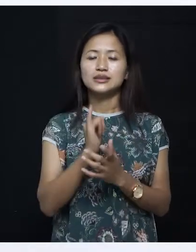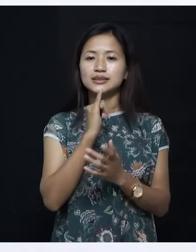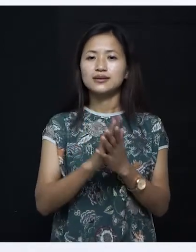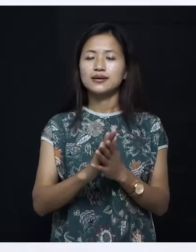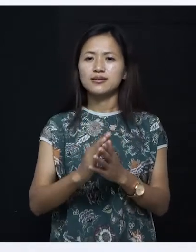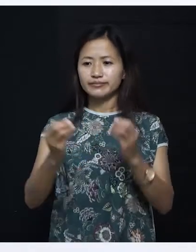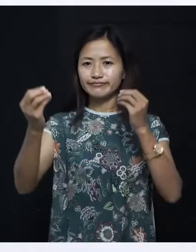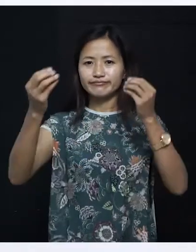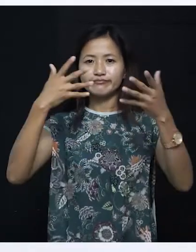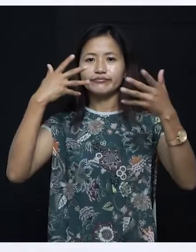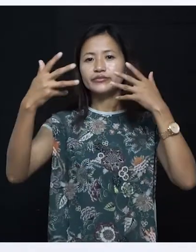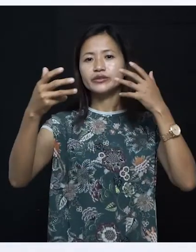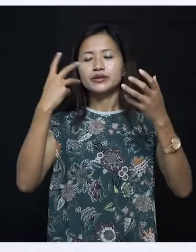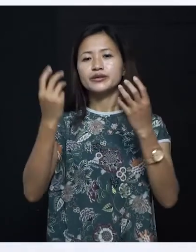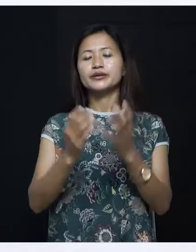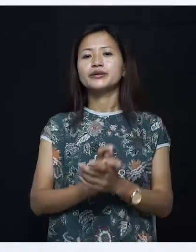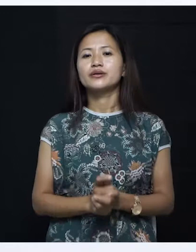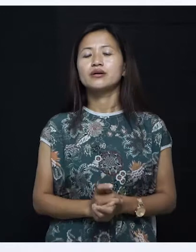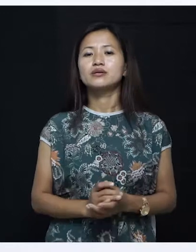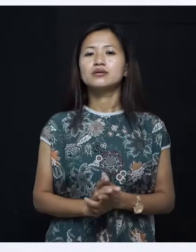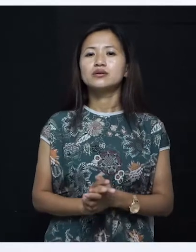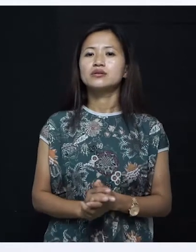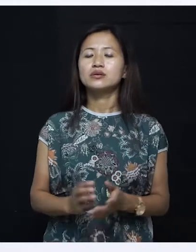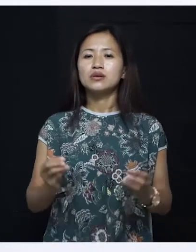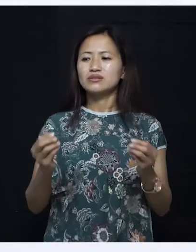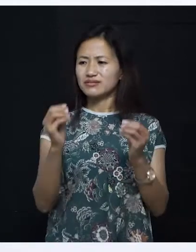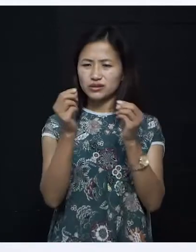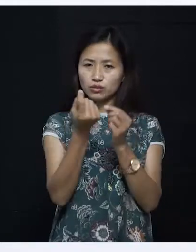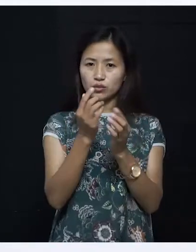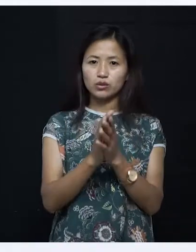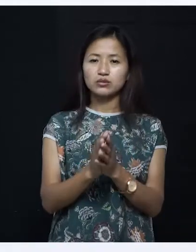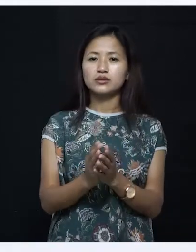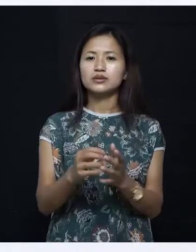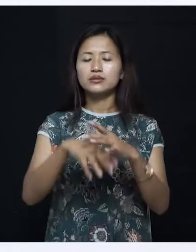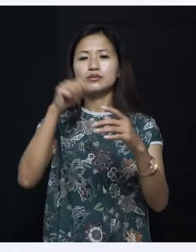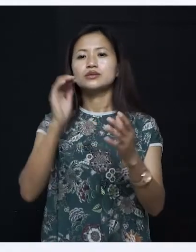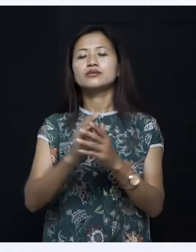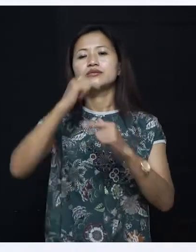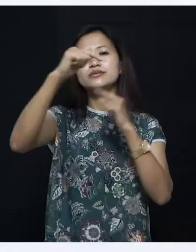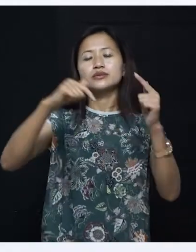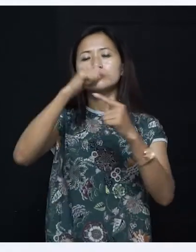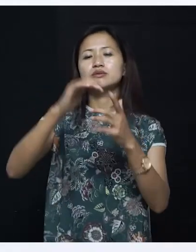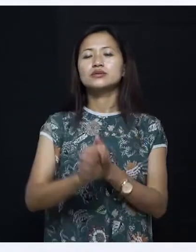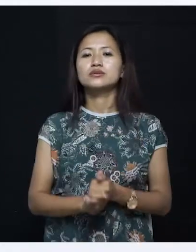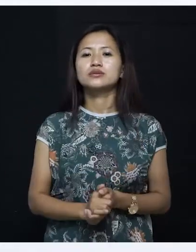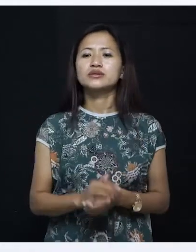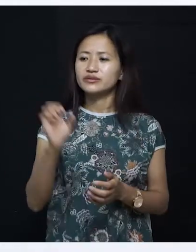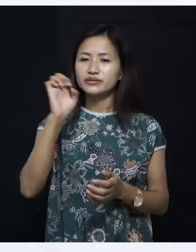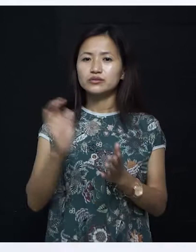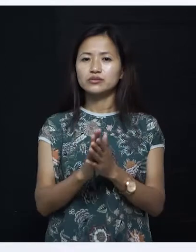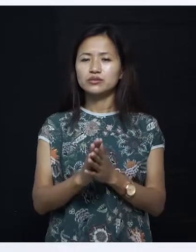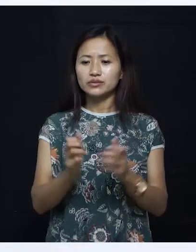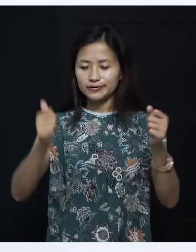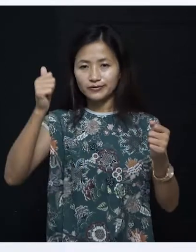air, isn't it? How it is polluting the air. We all know the smoke that are coming out from the industries, isn't it? Even to do with the